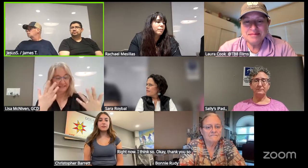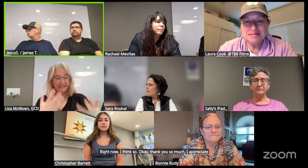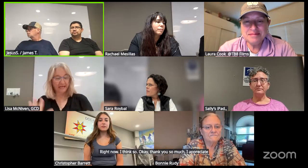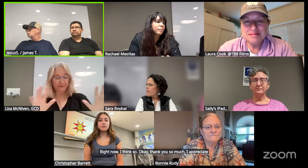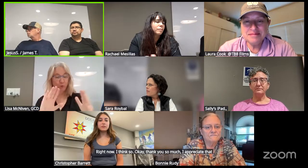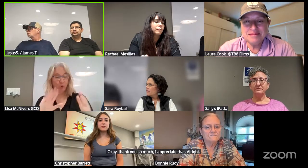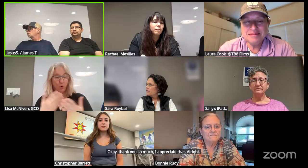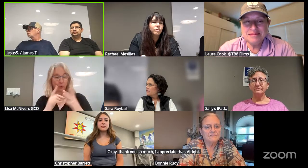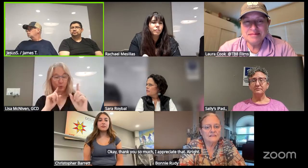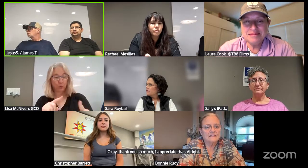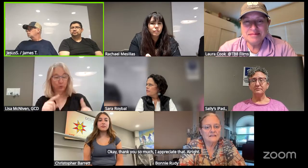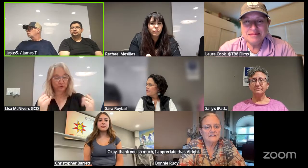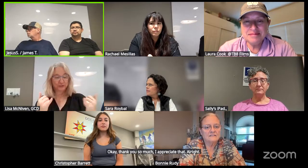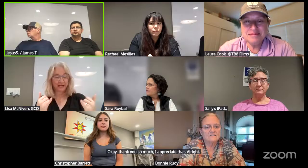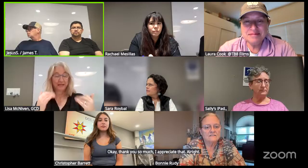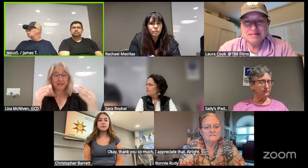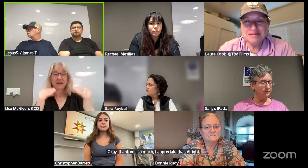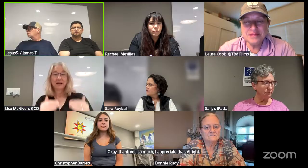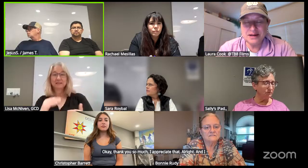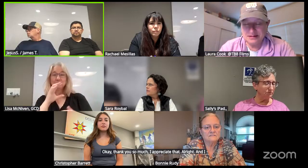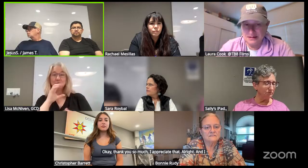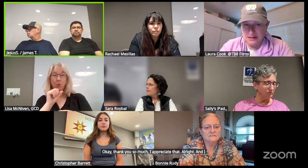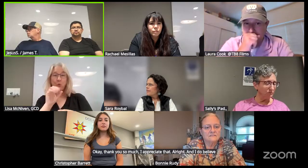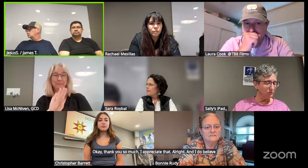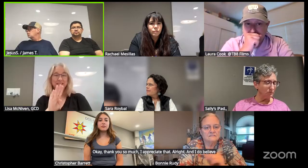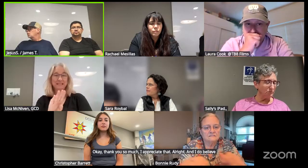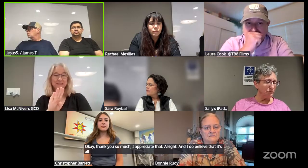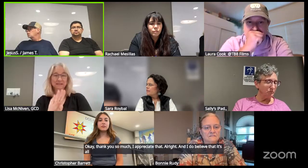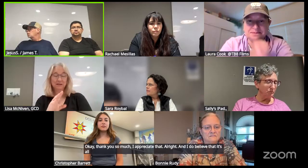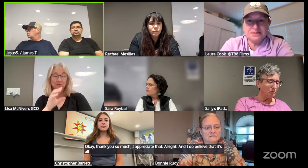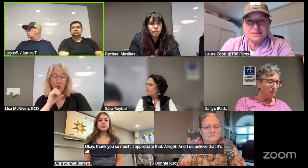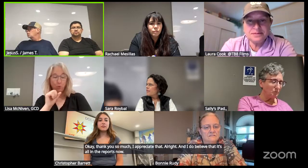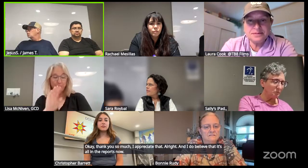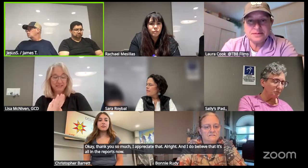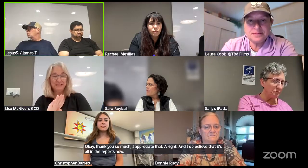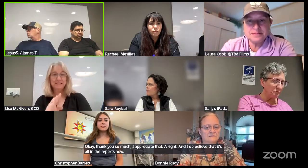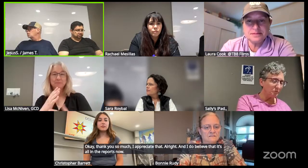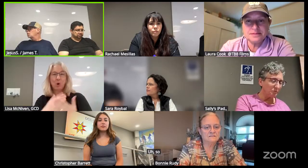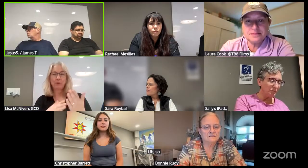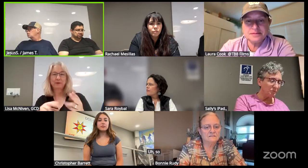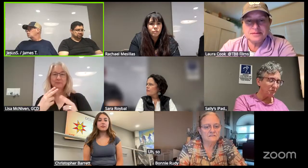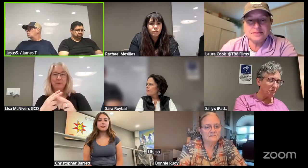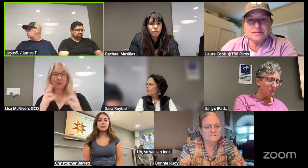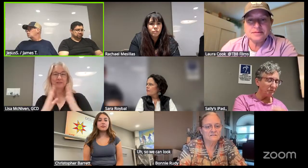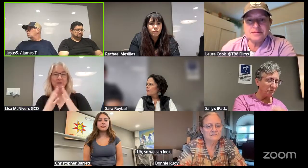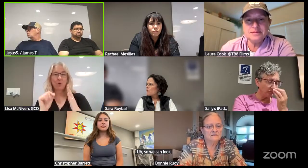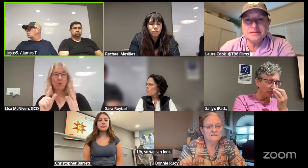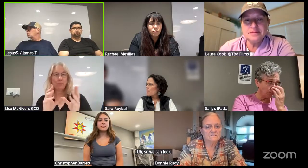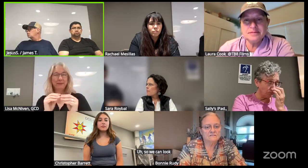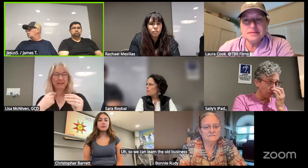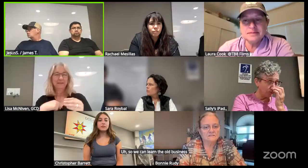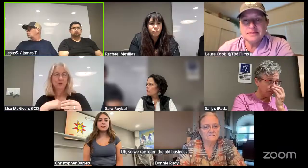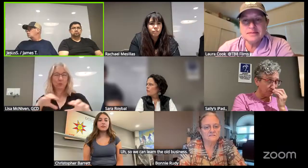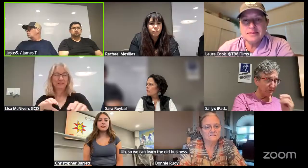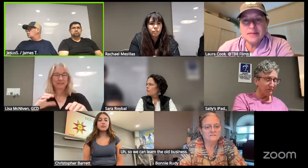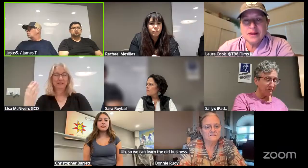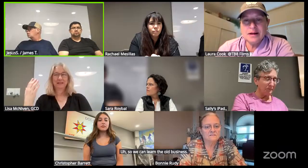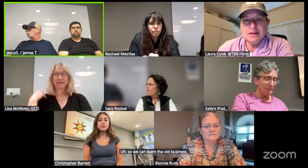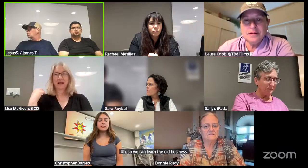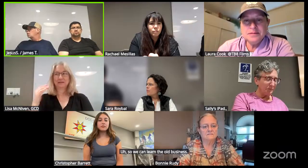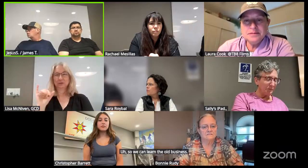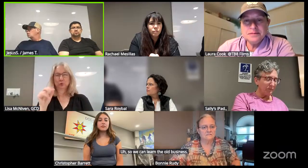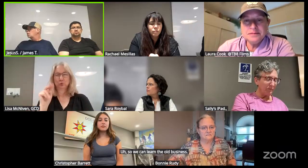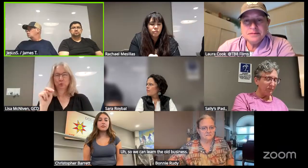report. And I do believe that is all for the reports now. So we can move on to old business.